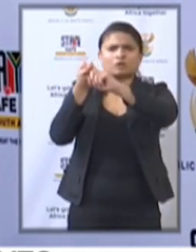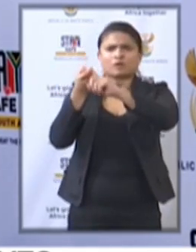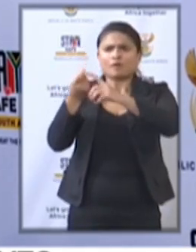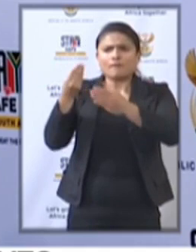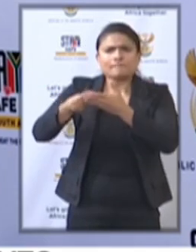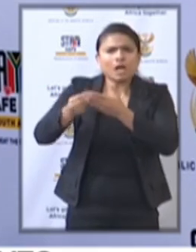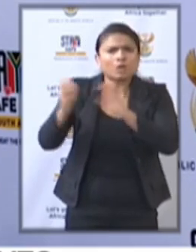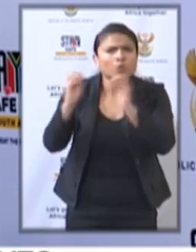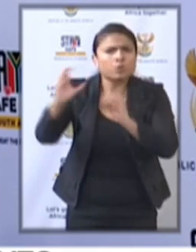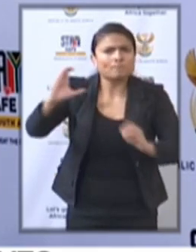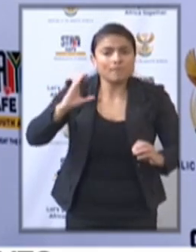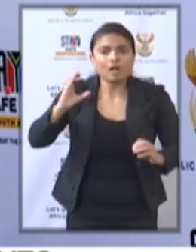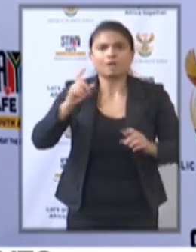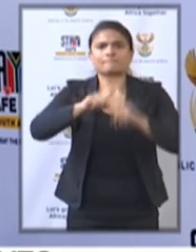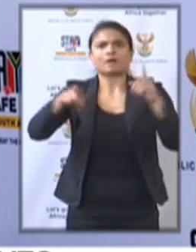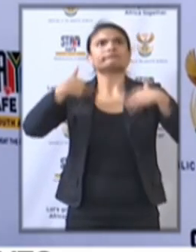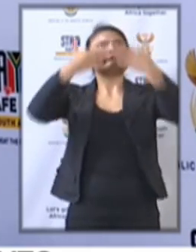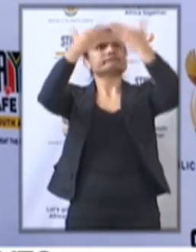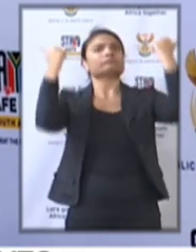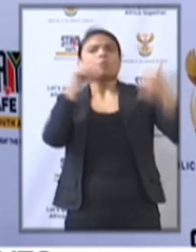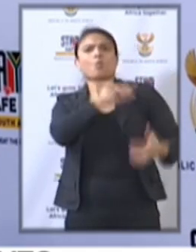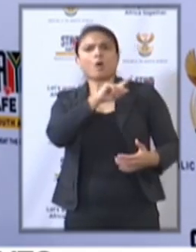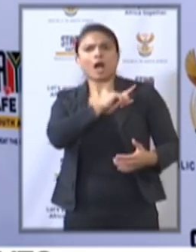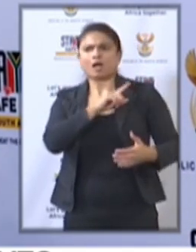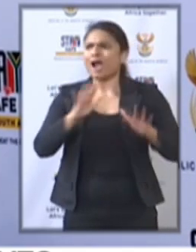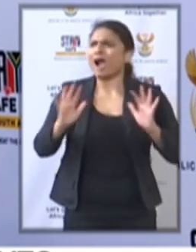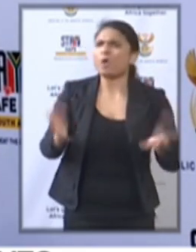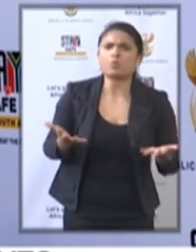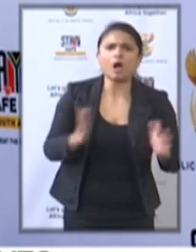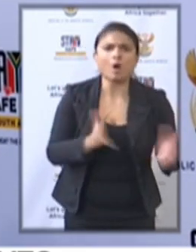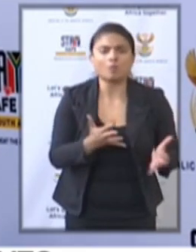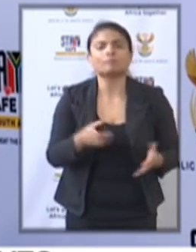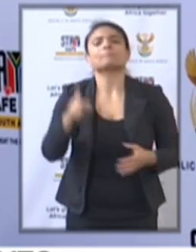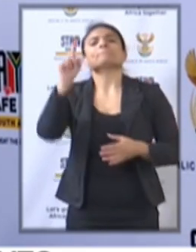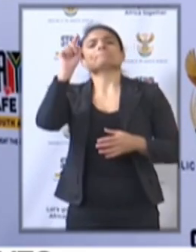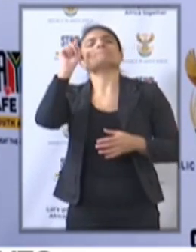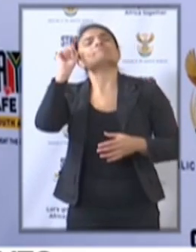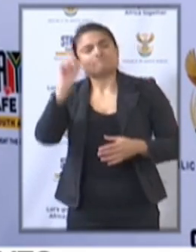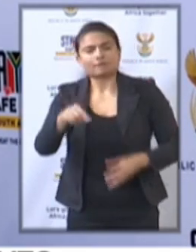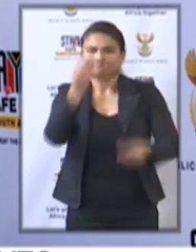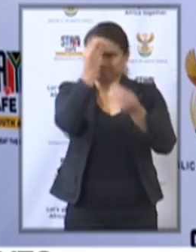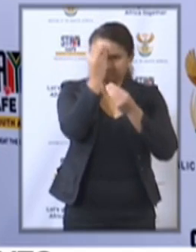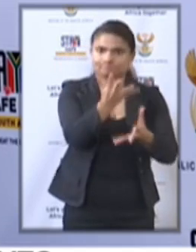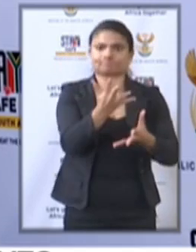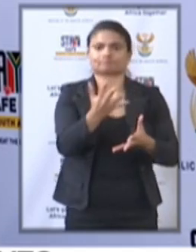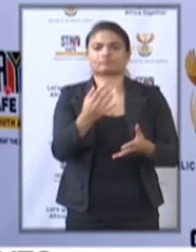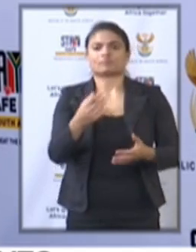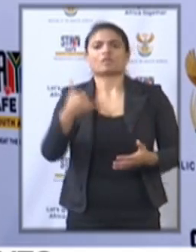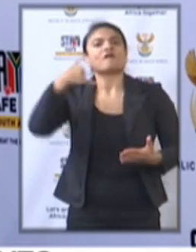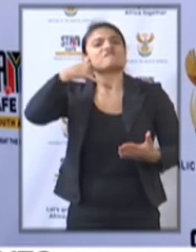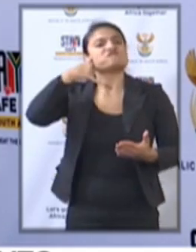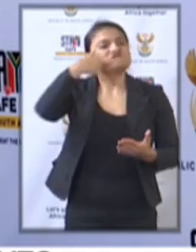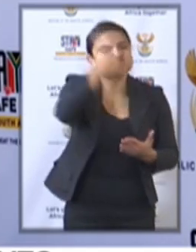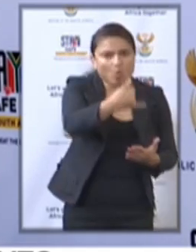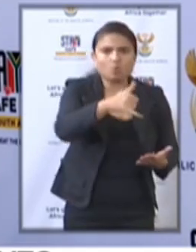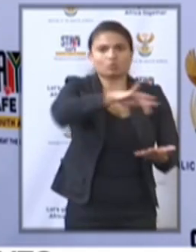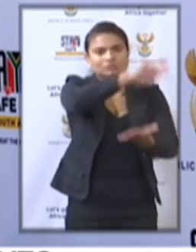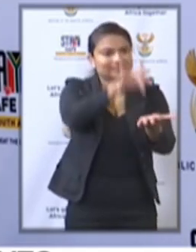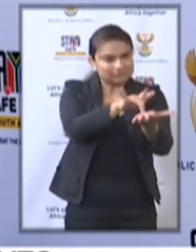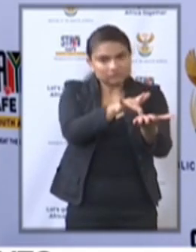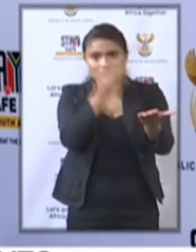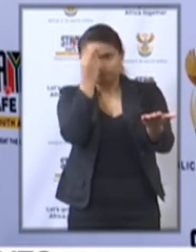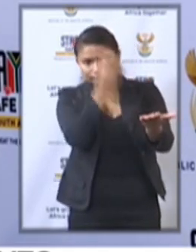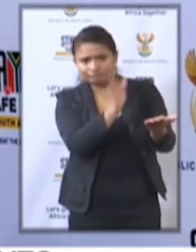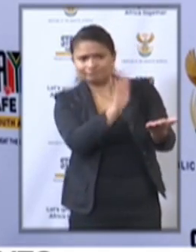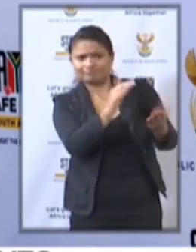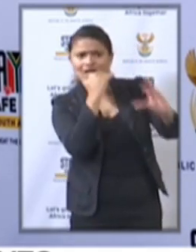ukuthi kwenzeke kanjani lokho, sicela ukuthi bazisho, bashaye ingcingo, bathumele nalabo ezukufanele